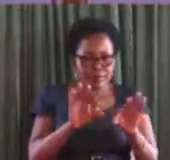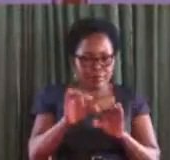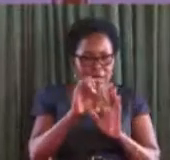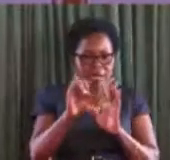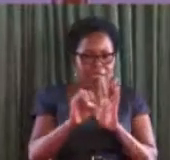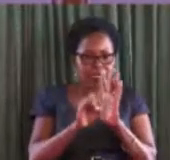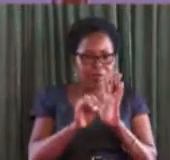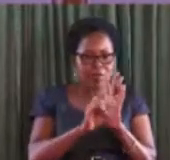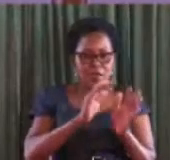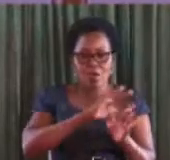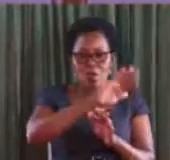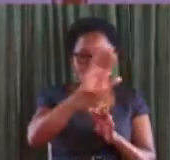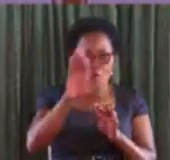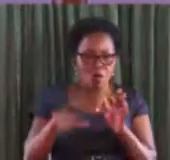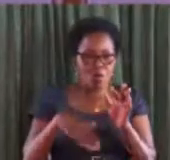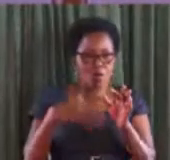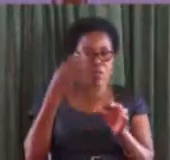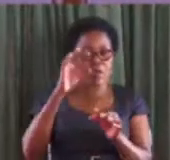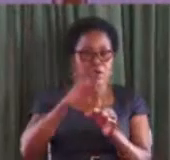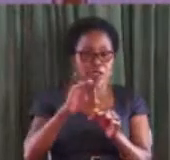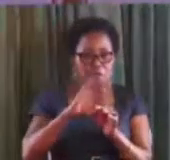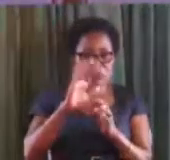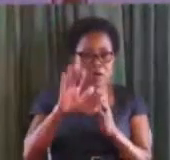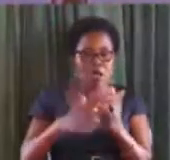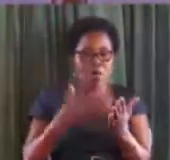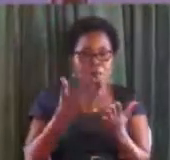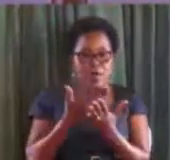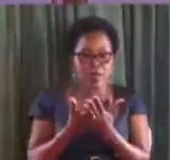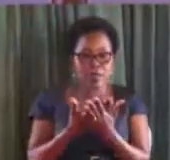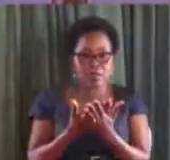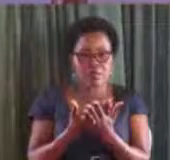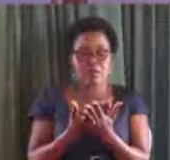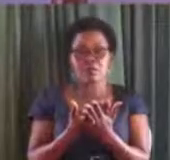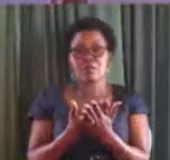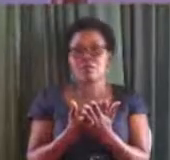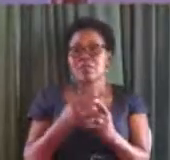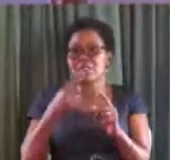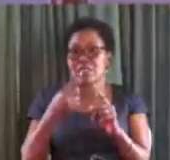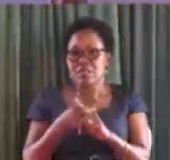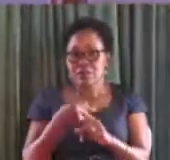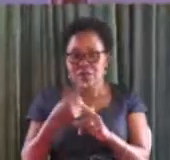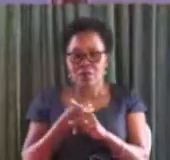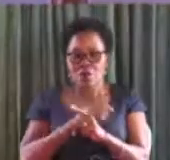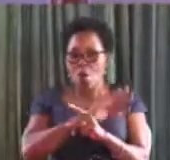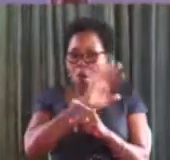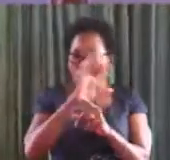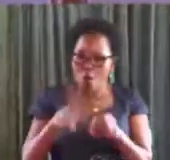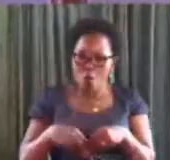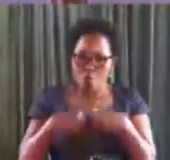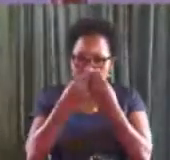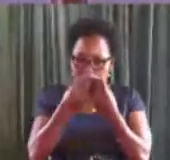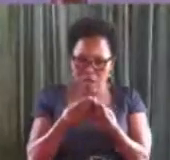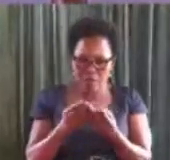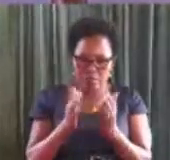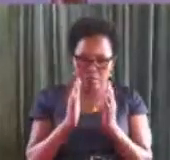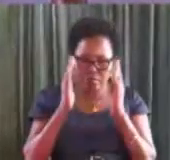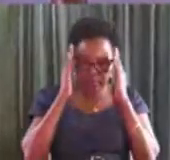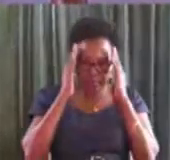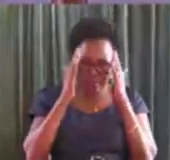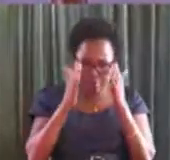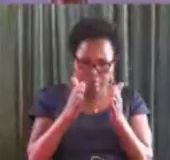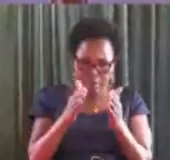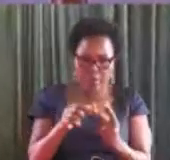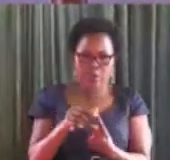all the election appeals, applications, and they are all given priority. The same can